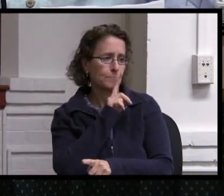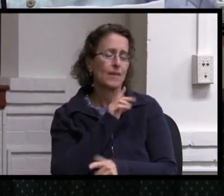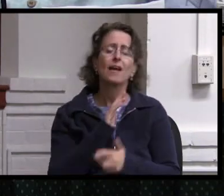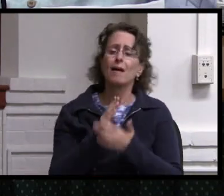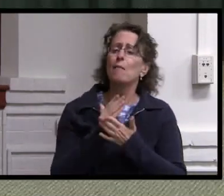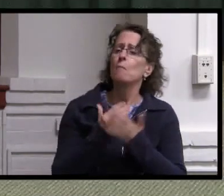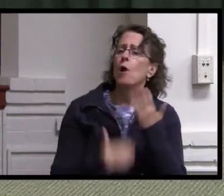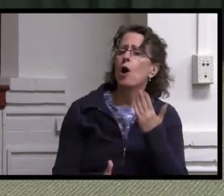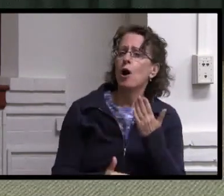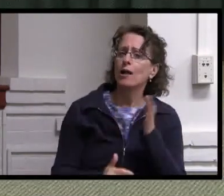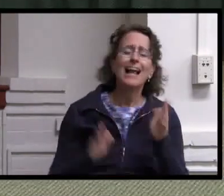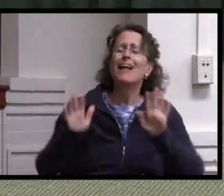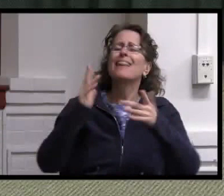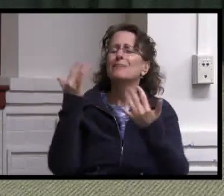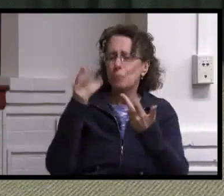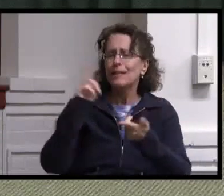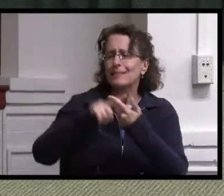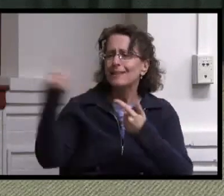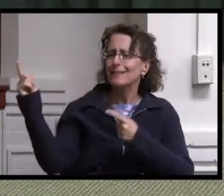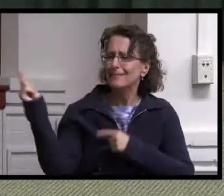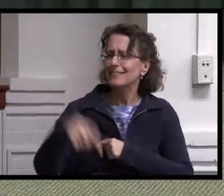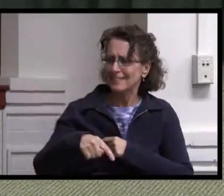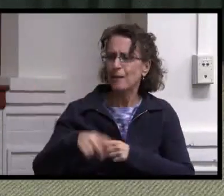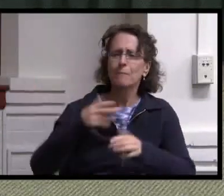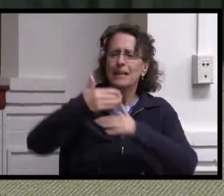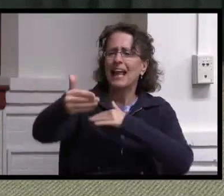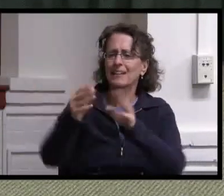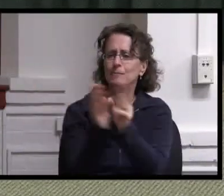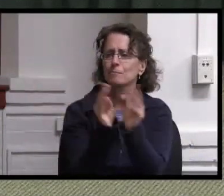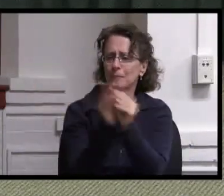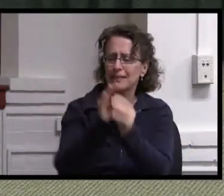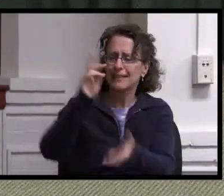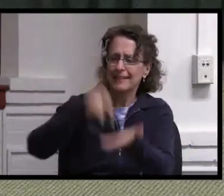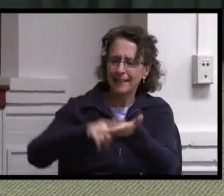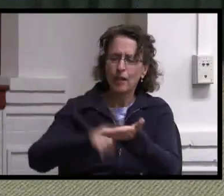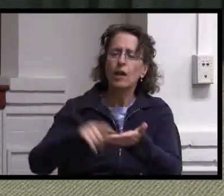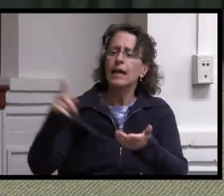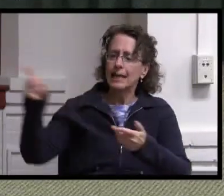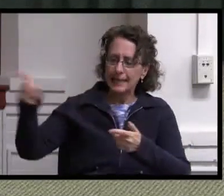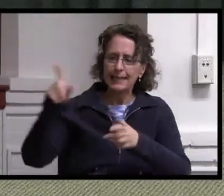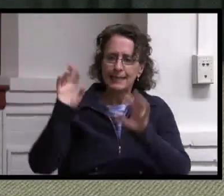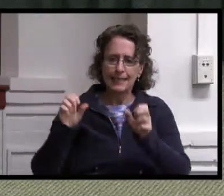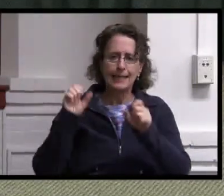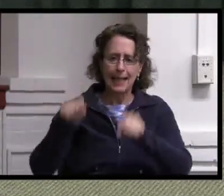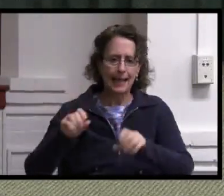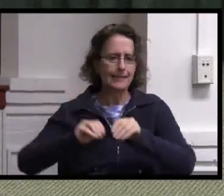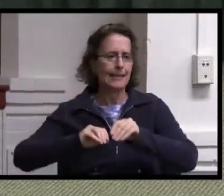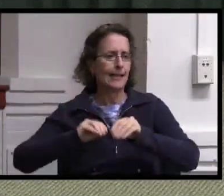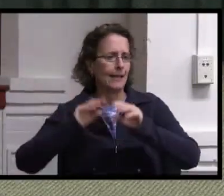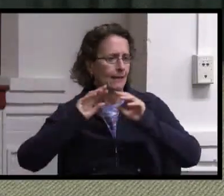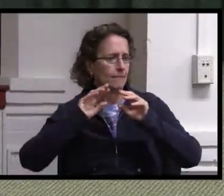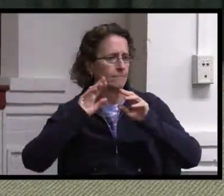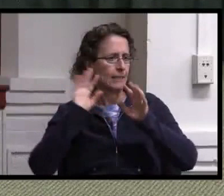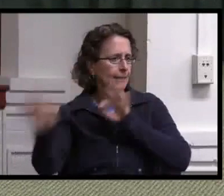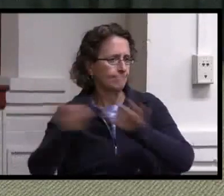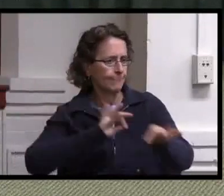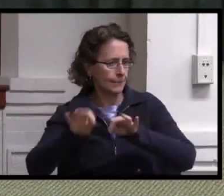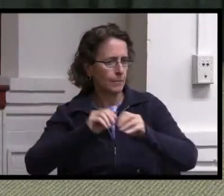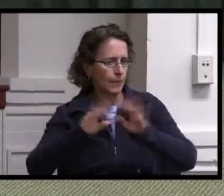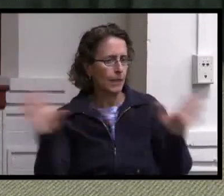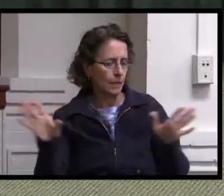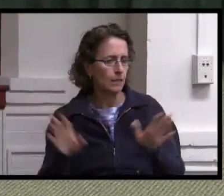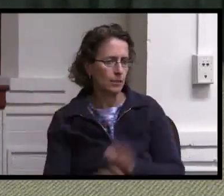here, talk to him. I think that's better. Yeah, because I think we're all reading into something. Yeah. It would be better. Let me get out of his tent and get back here. Yeah. Okay.